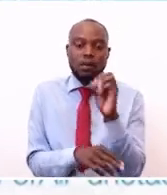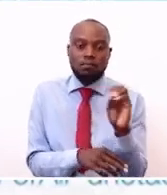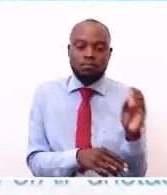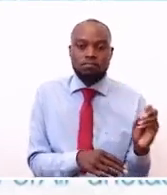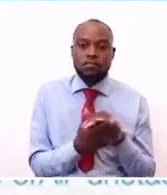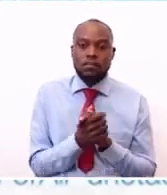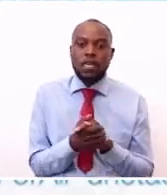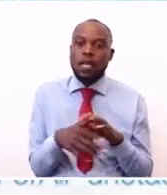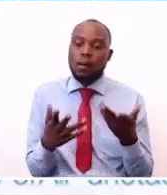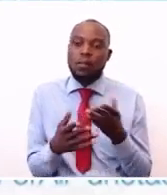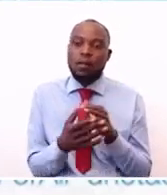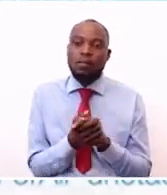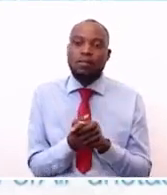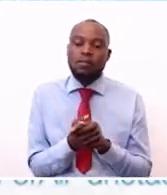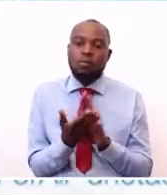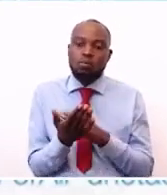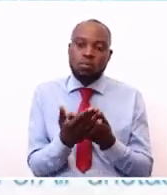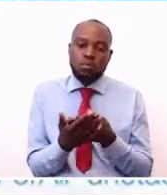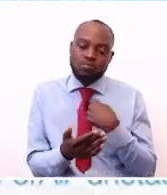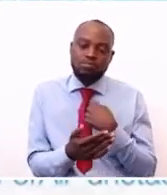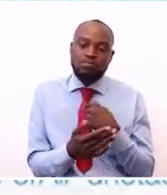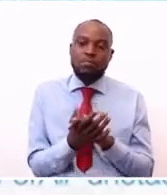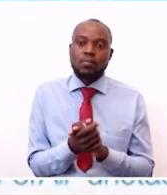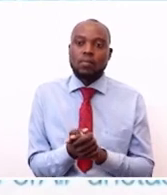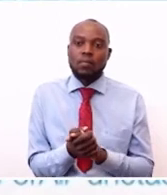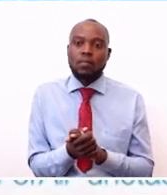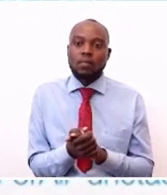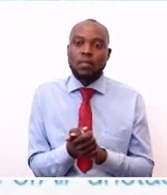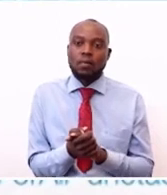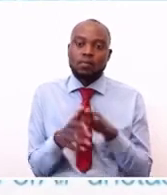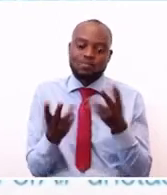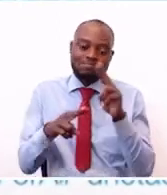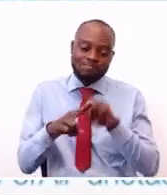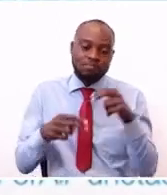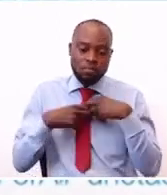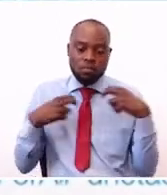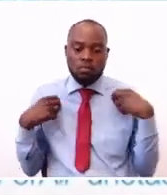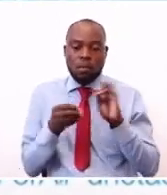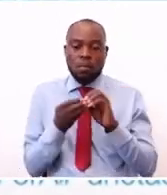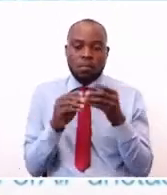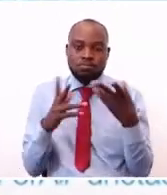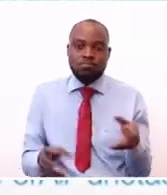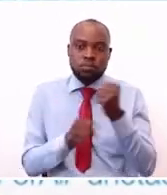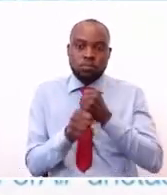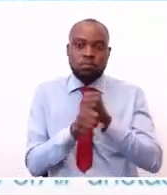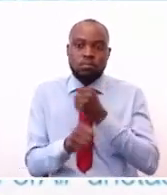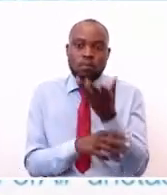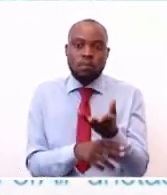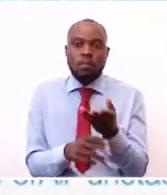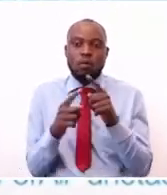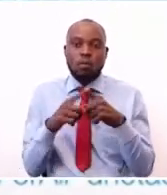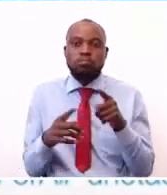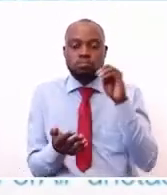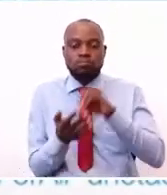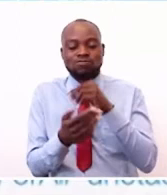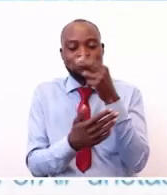very welcome because, as Marie-Louise has pointed out, only 33 billion made it to Africa. So doubling